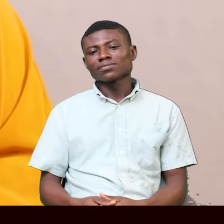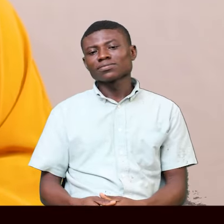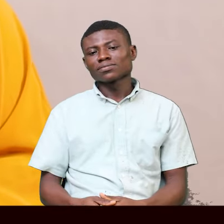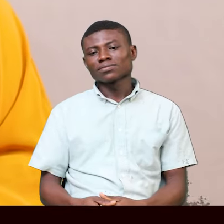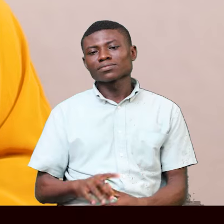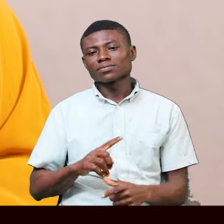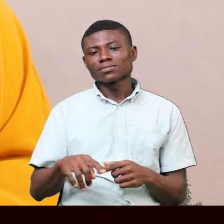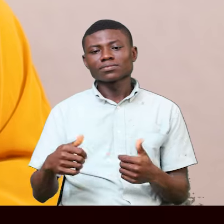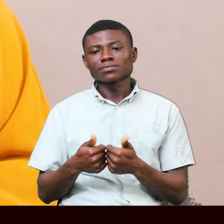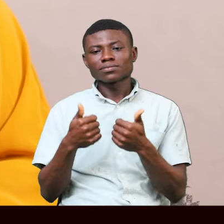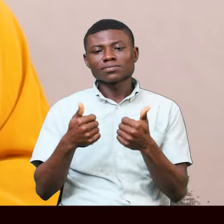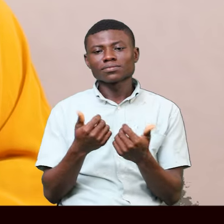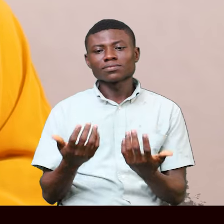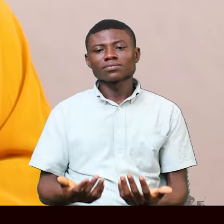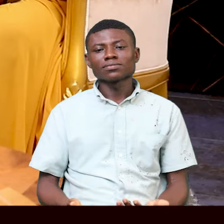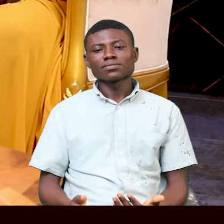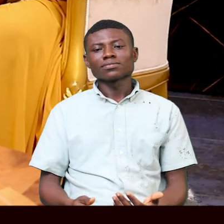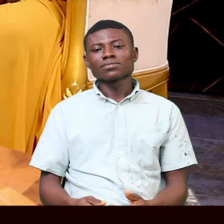challenges